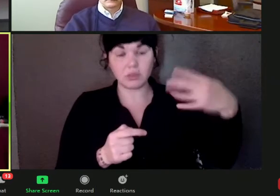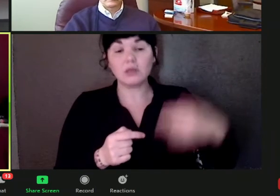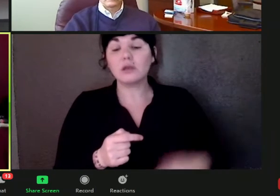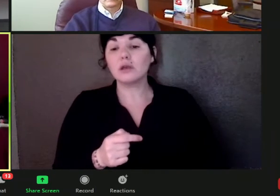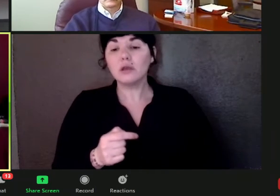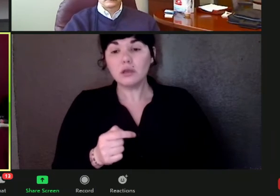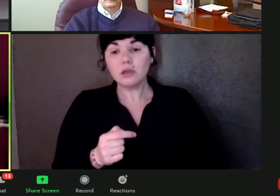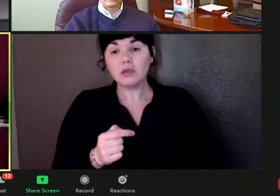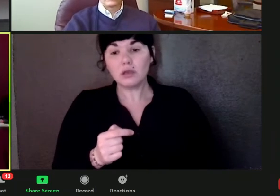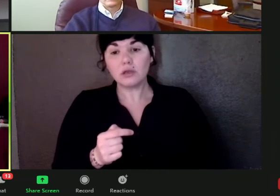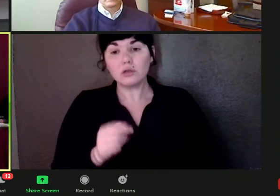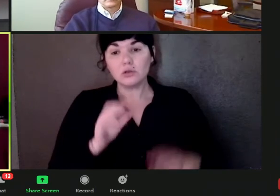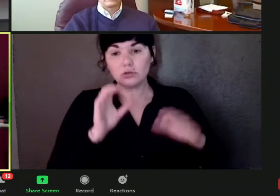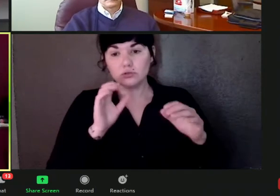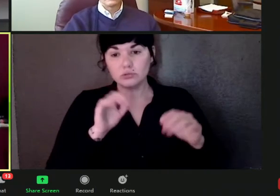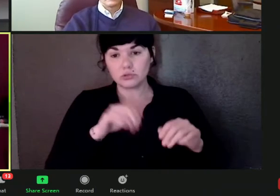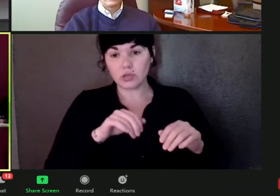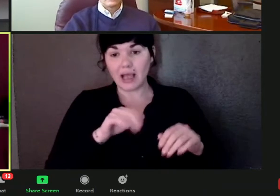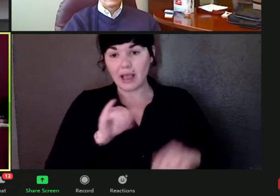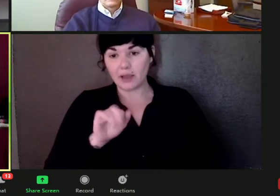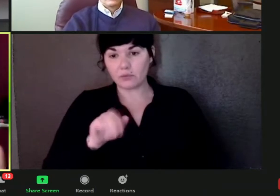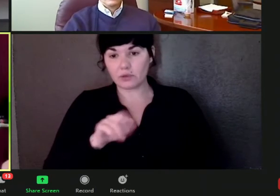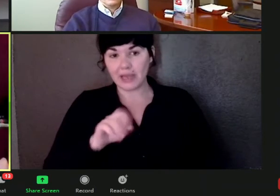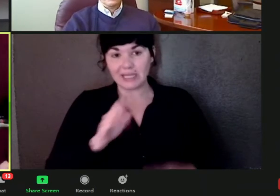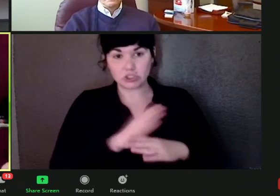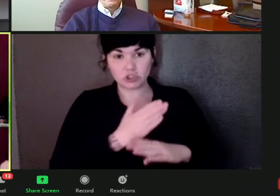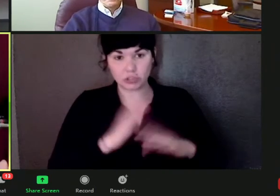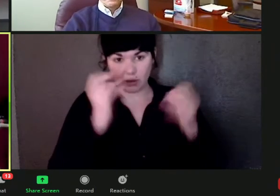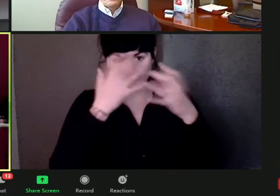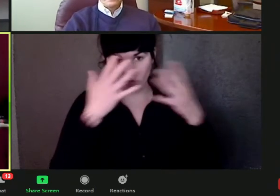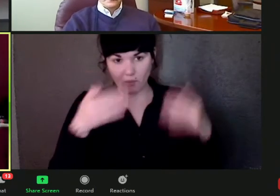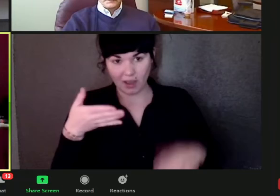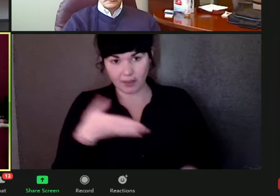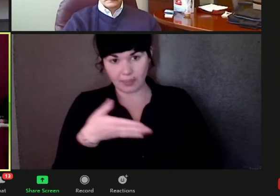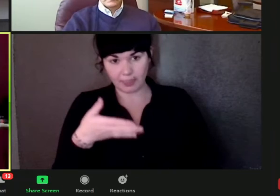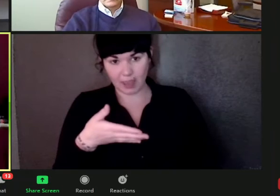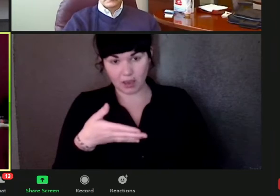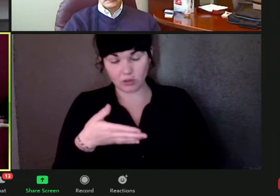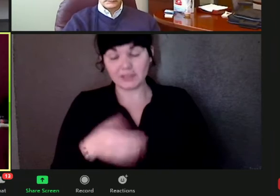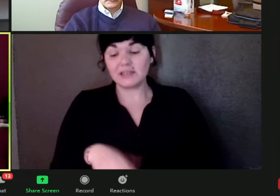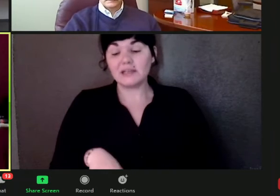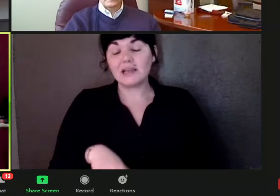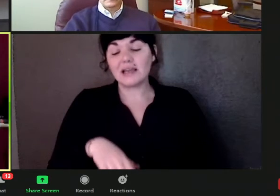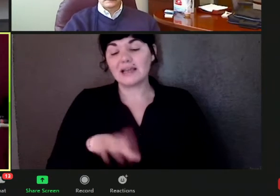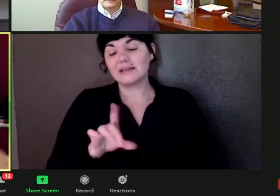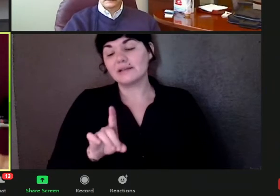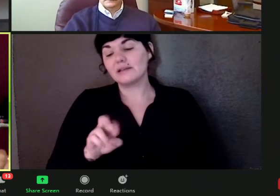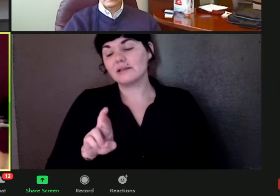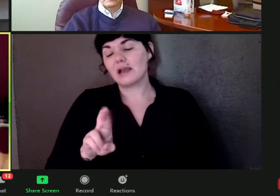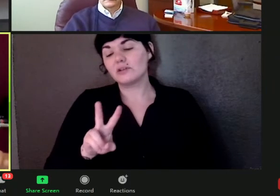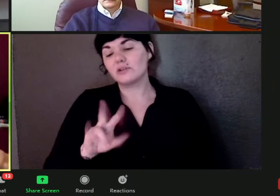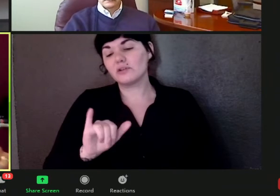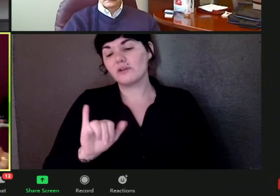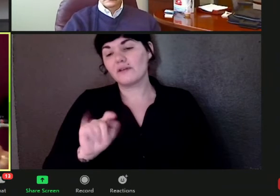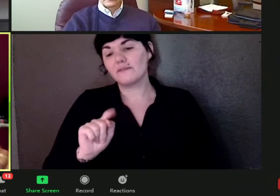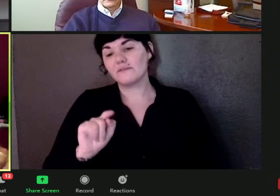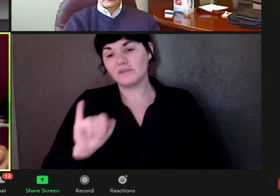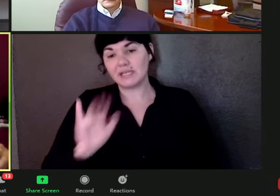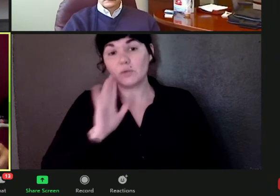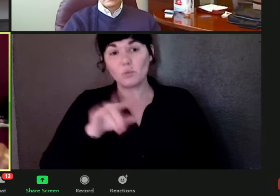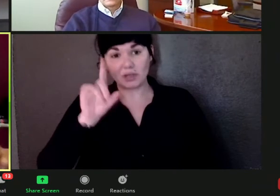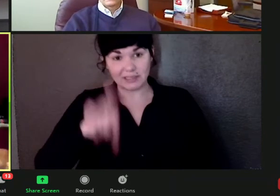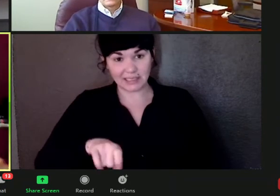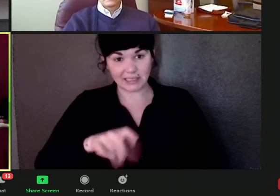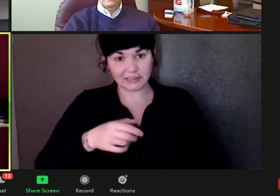he needs to hear your voices. And that also means community-based organizations, that information is there. Summer programming information